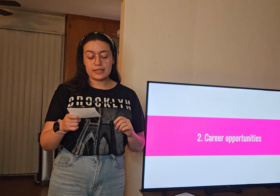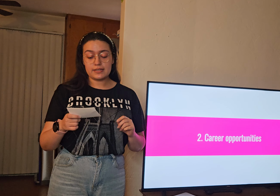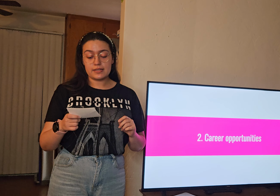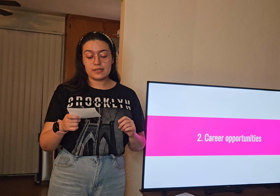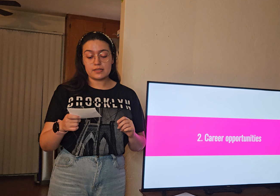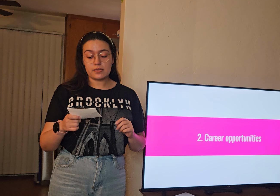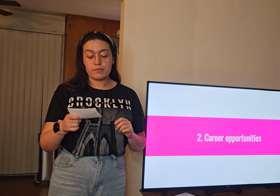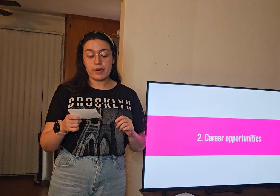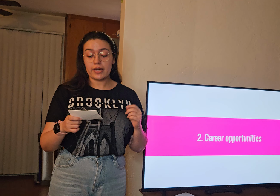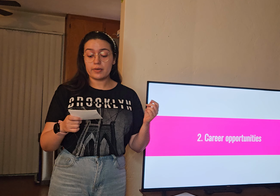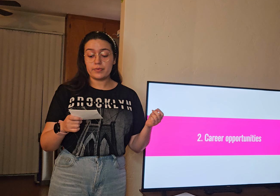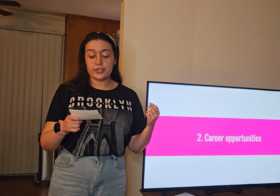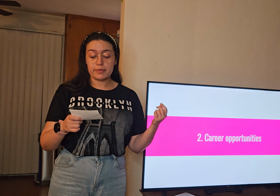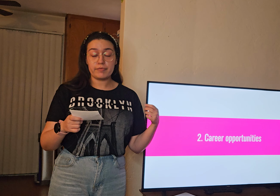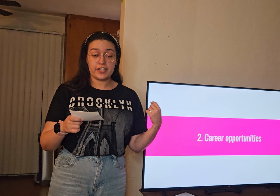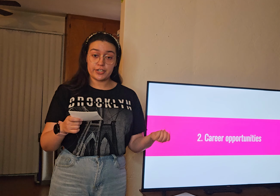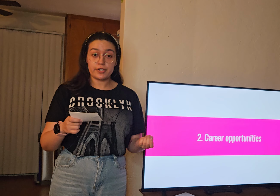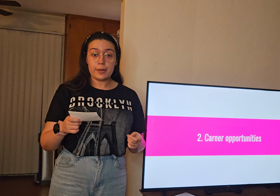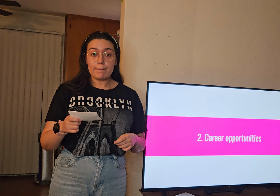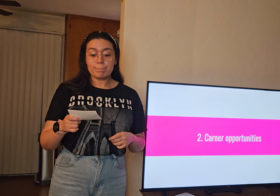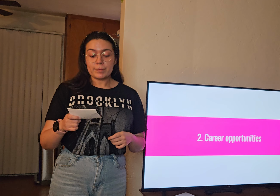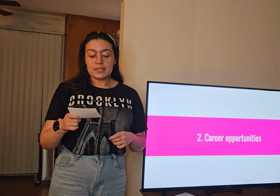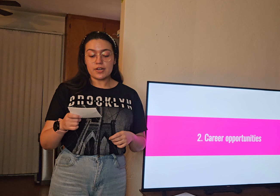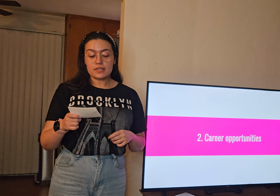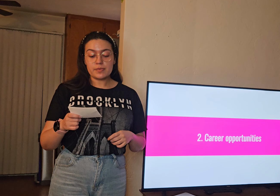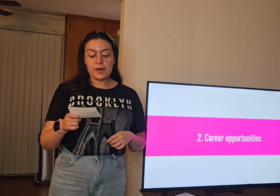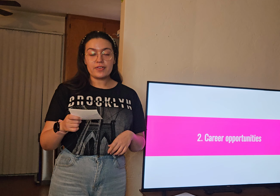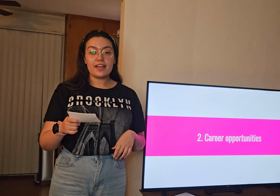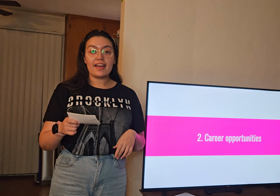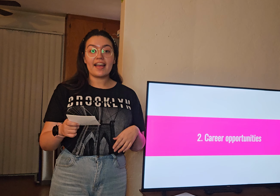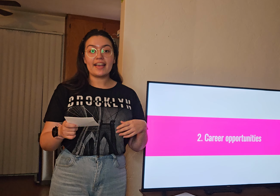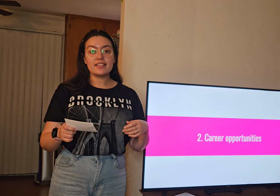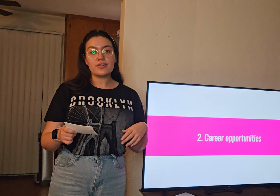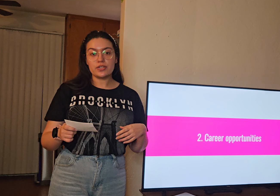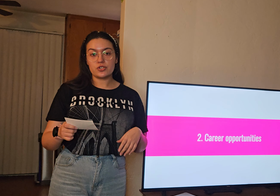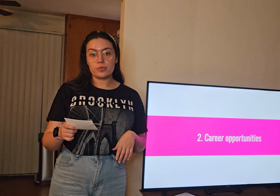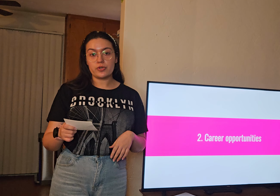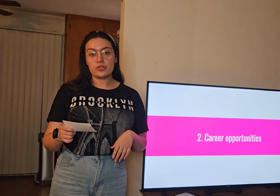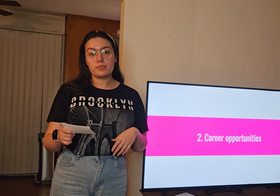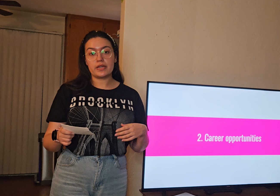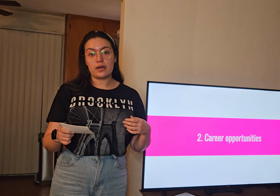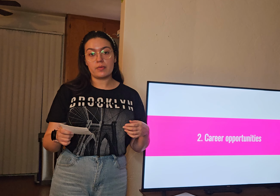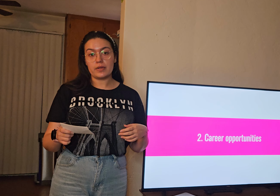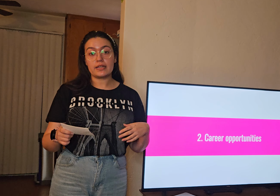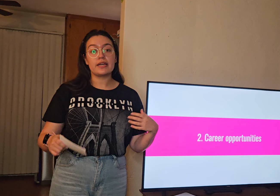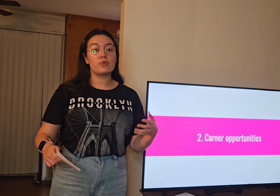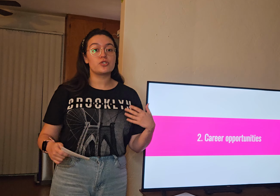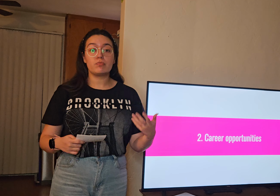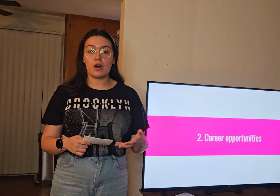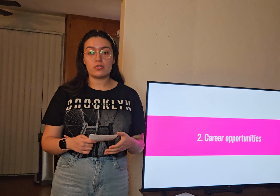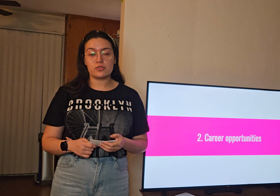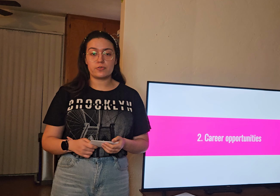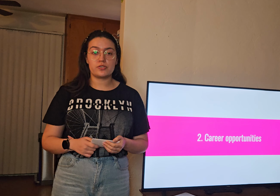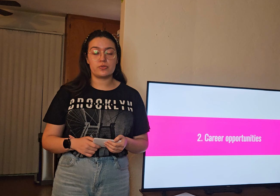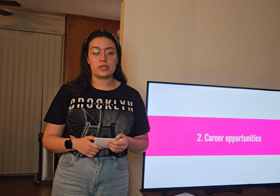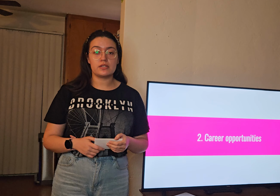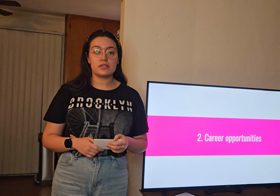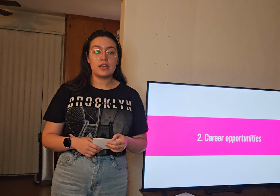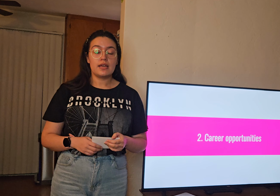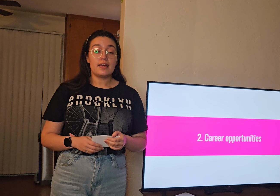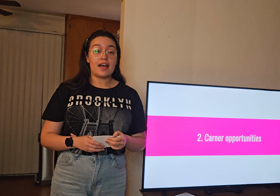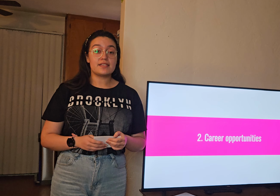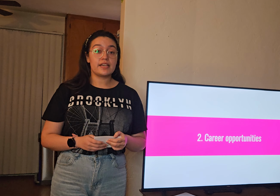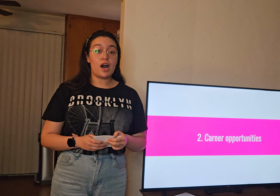and Practices by Miriam Veer talks about that ASL interpreters become like language models for